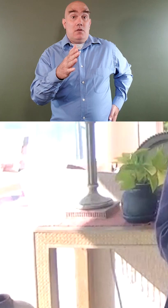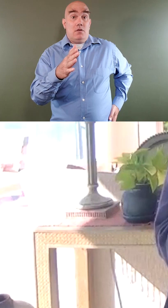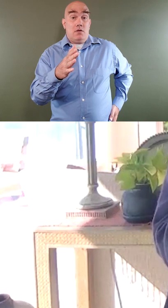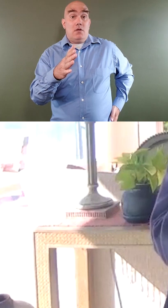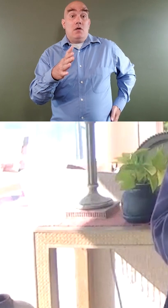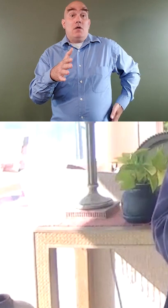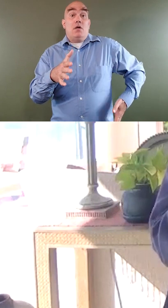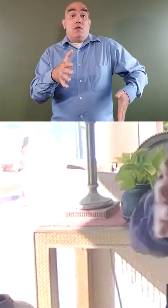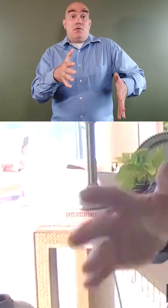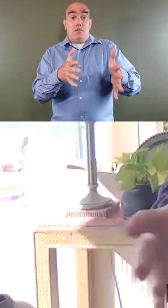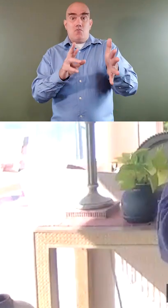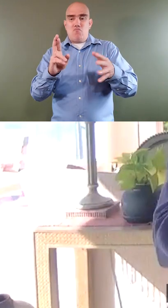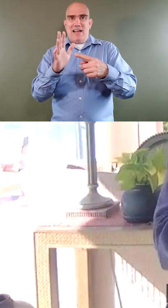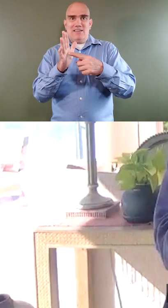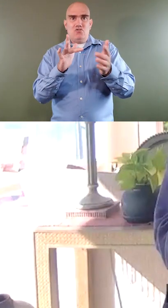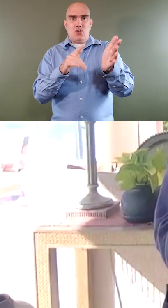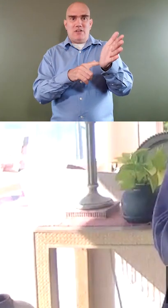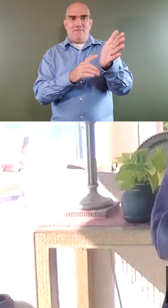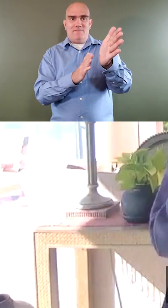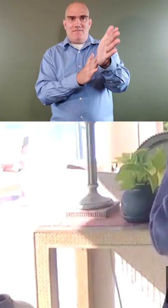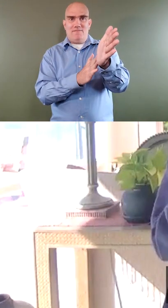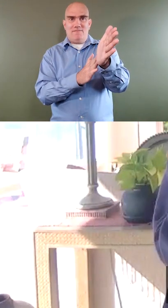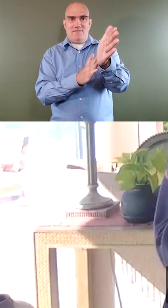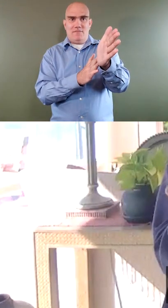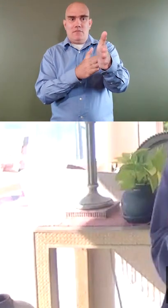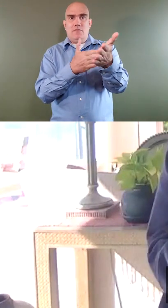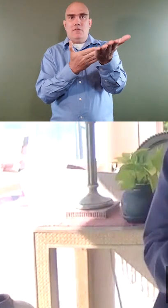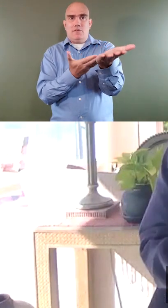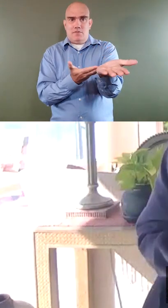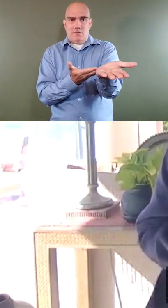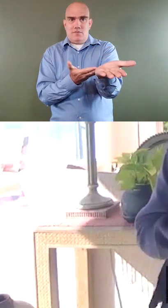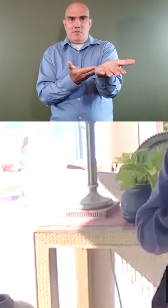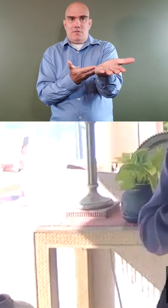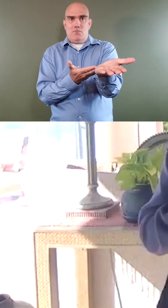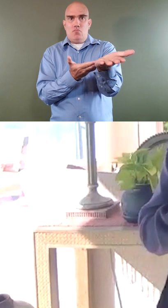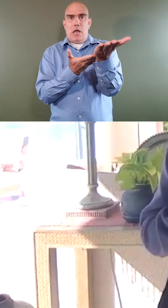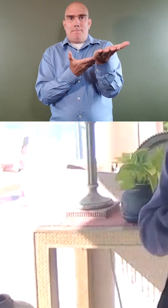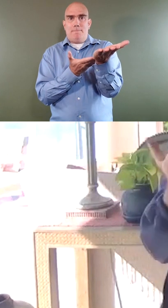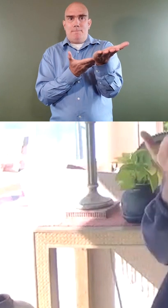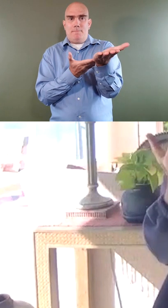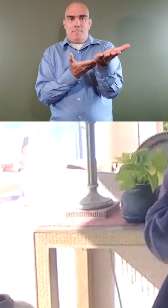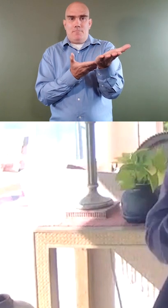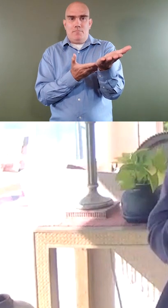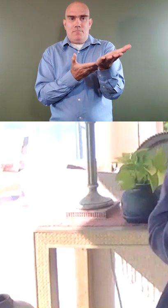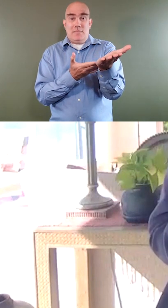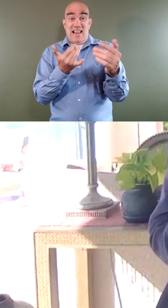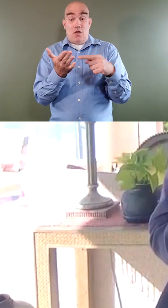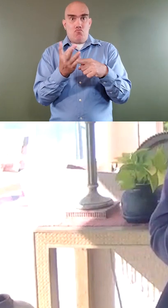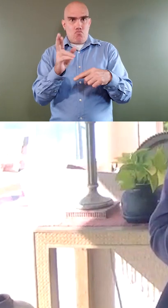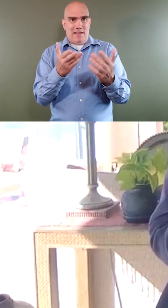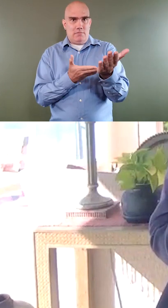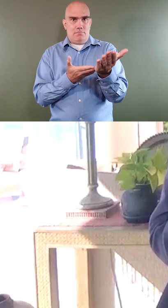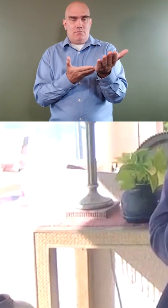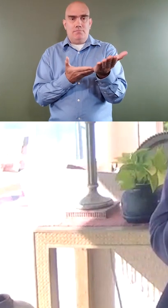like before. Now the hands are out here, and we're going to turn the palms over and bringing up. This time, the